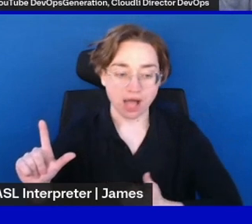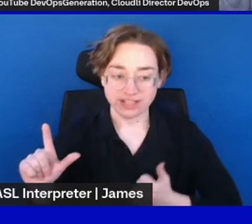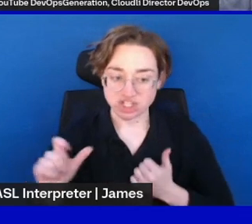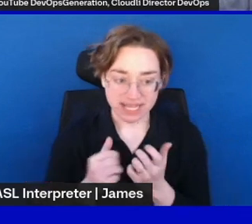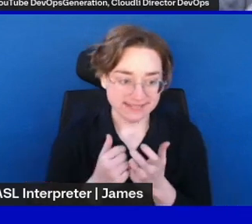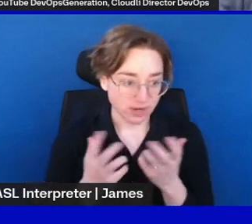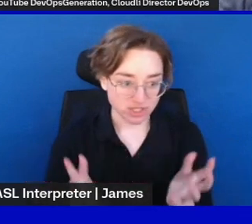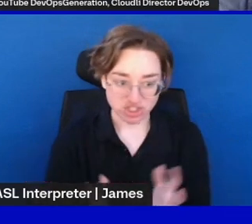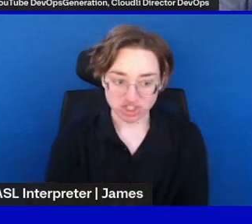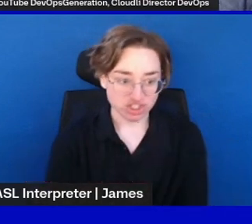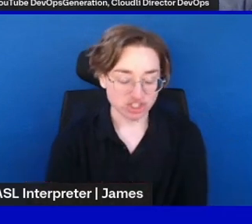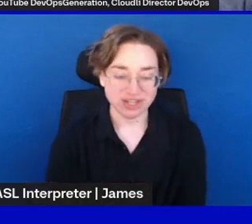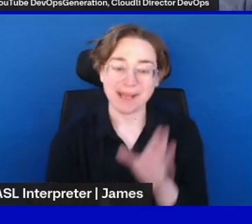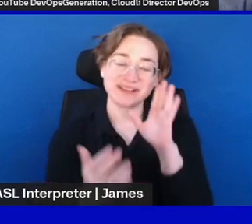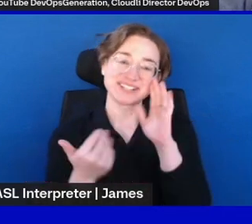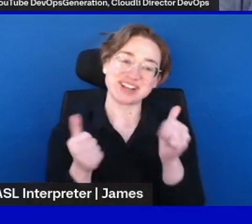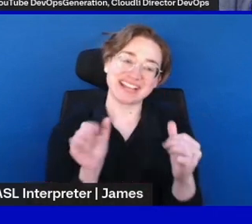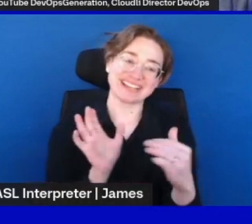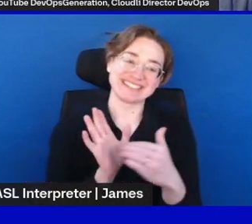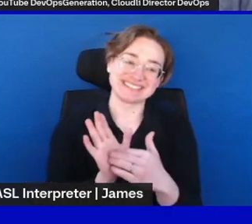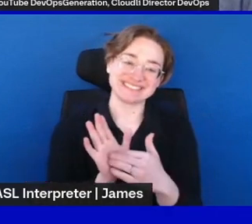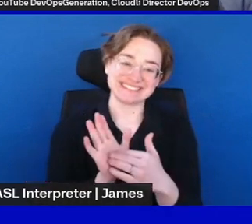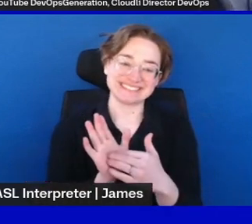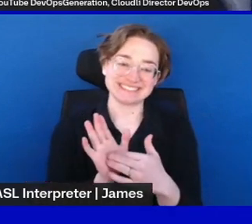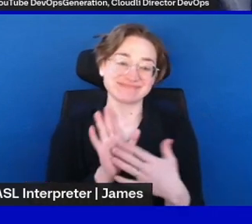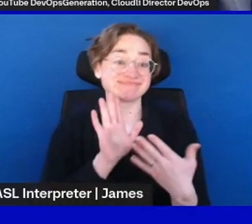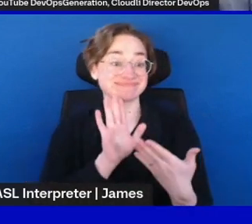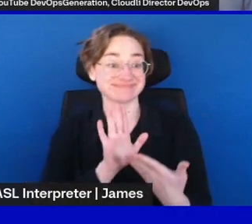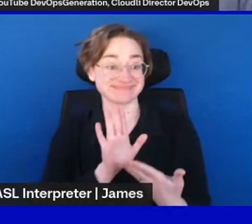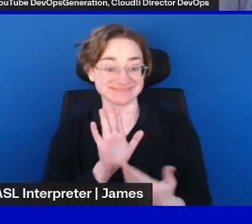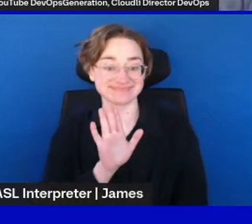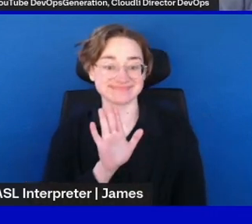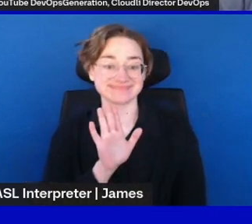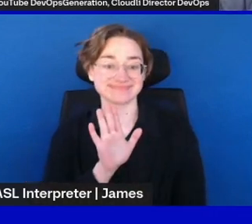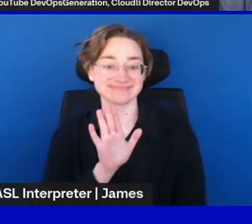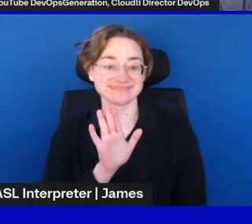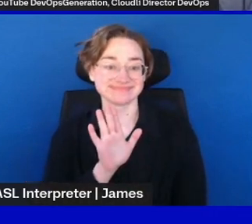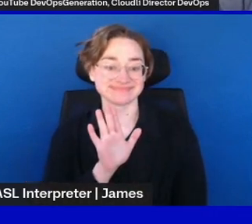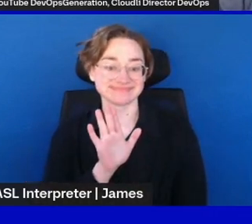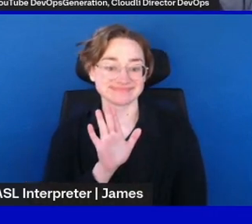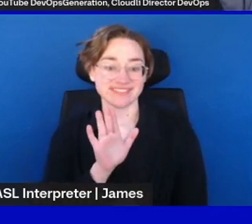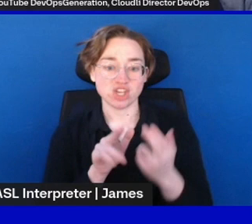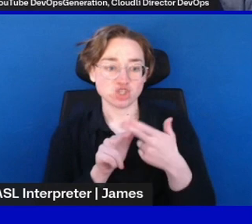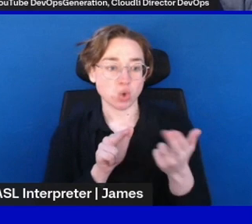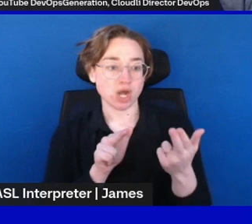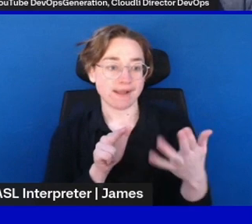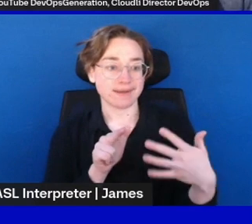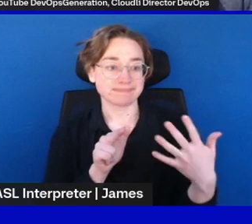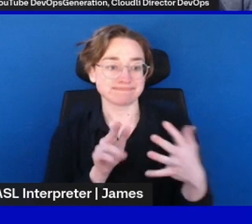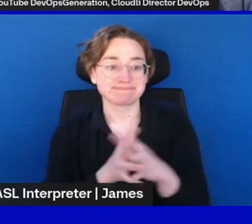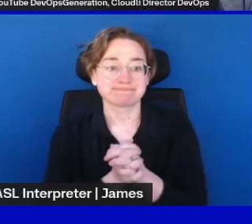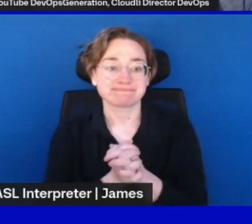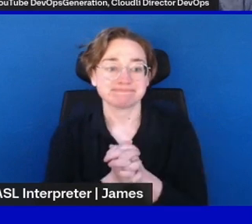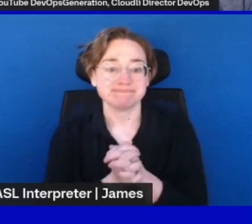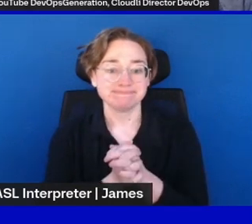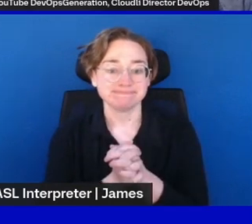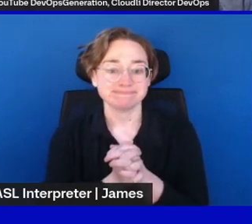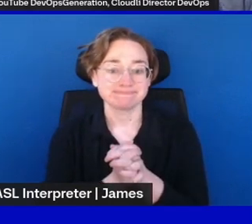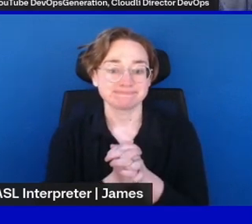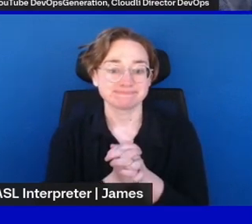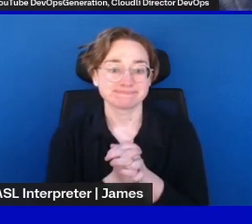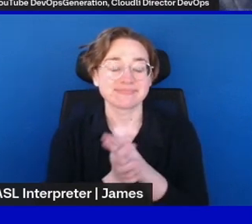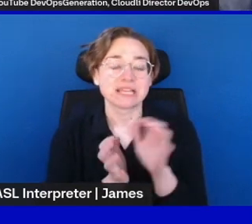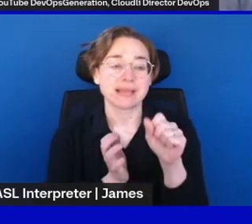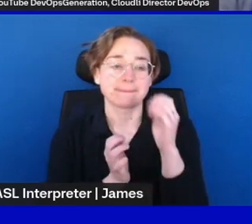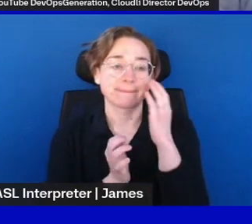much. Let me try that one again. So we've done a short, Can't see your screen. Yes,